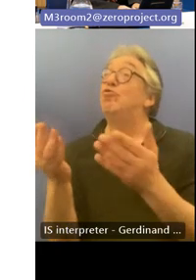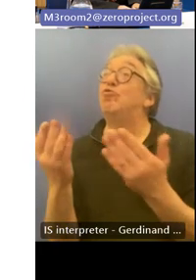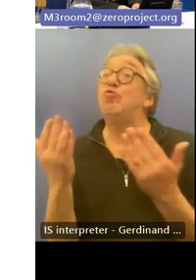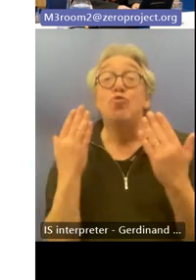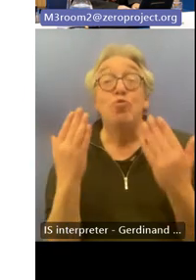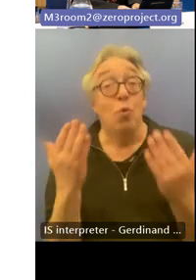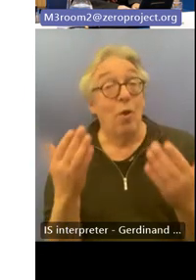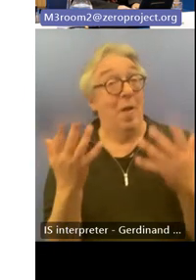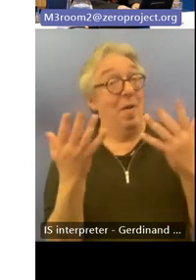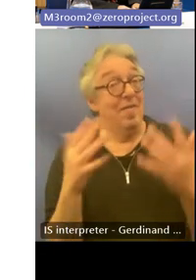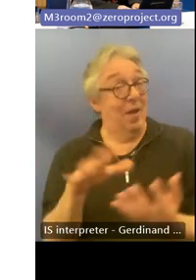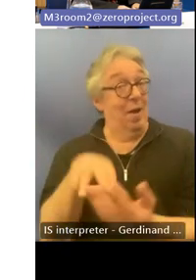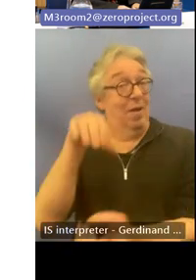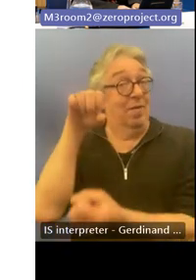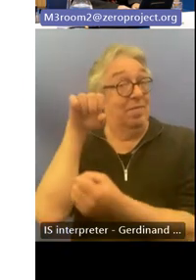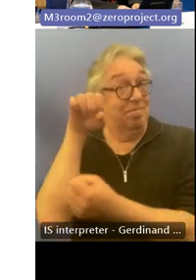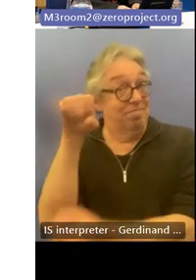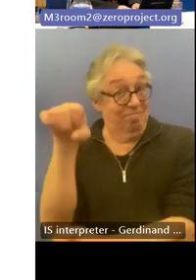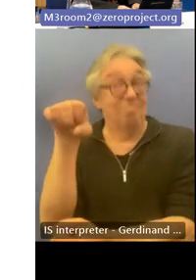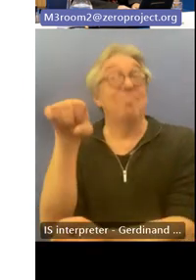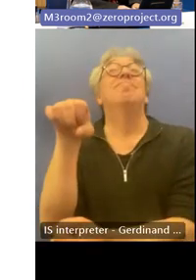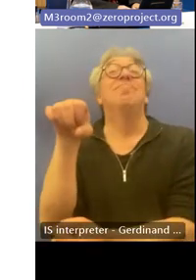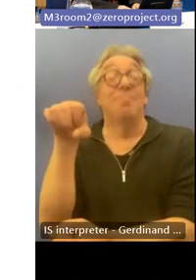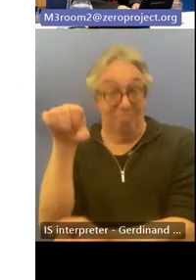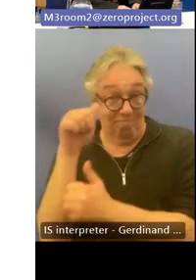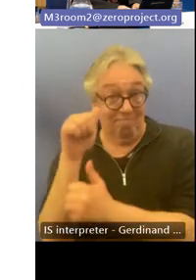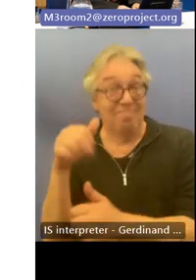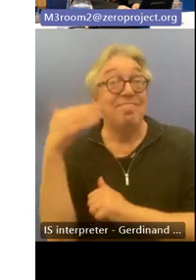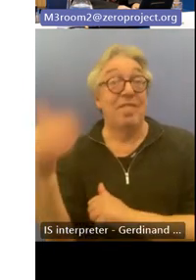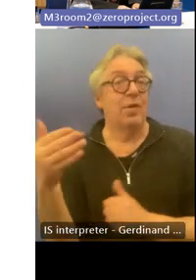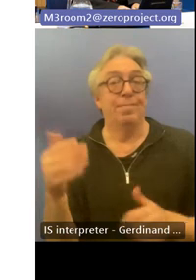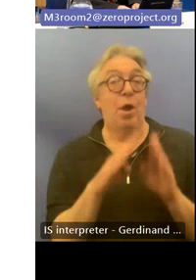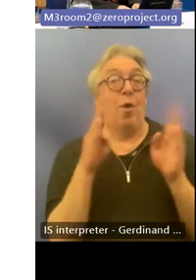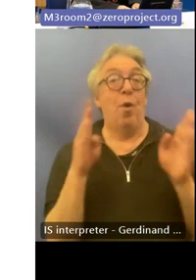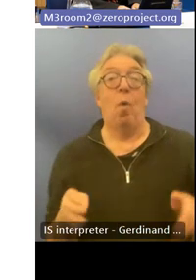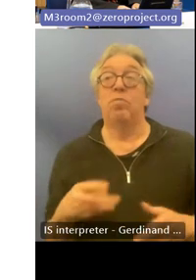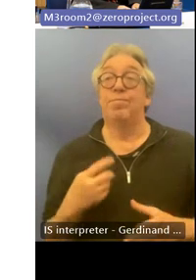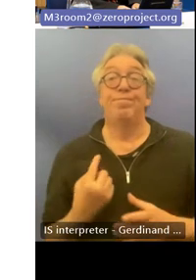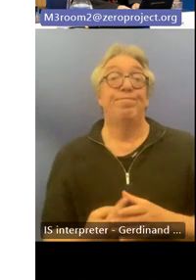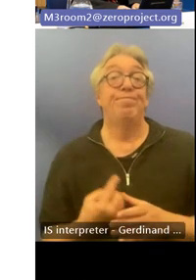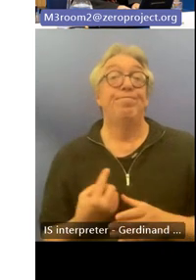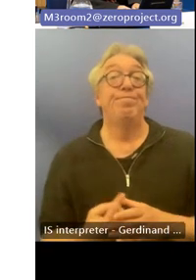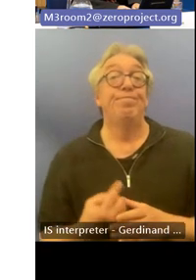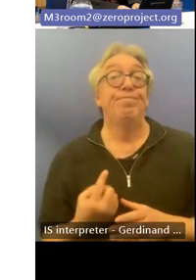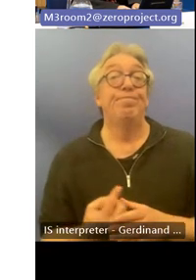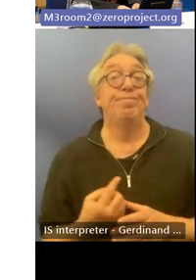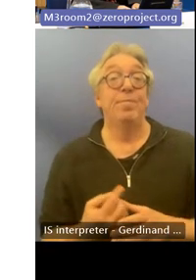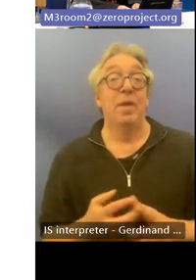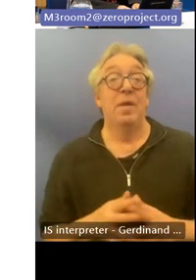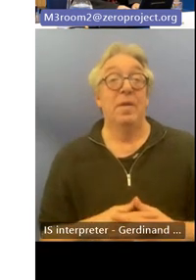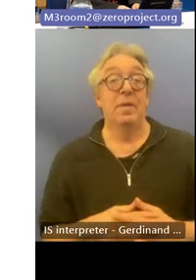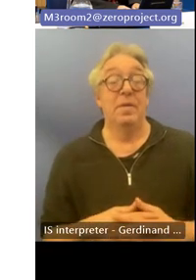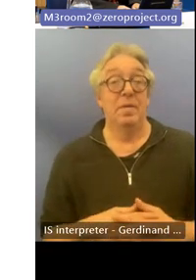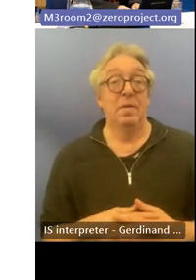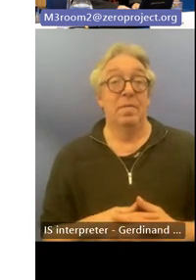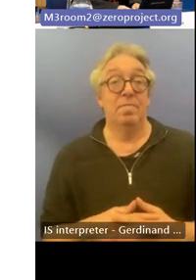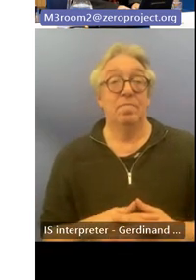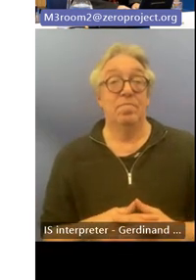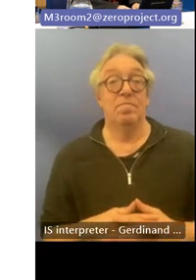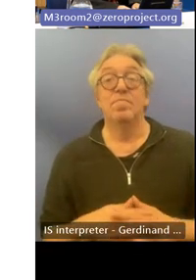not benefit the accessible technology as well. Less than 10 blind persons were able to use